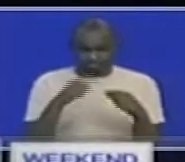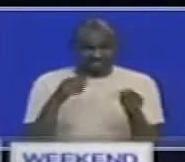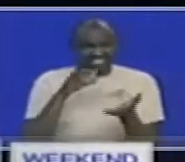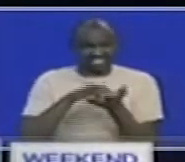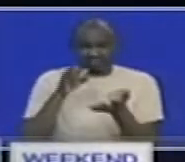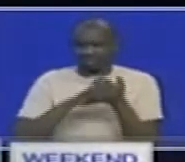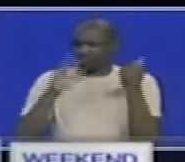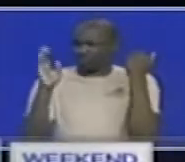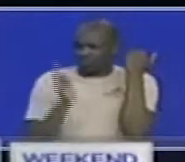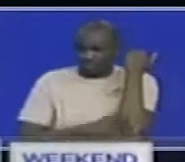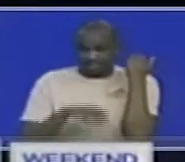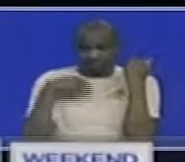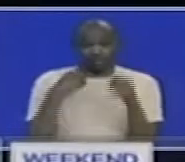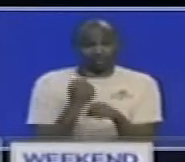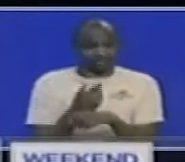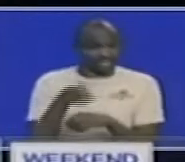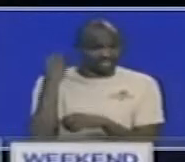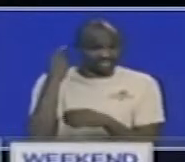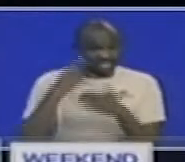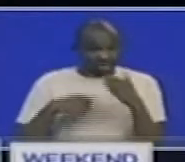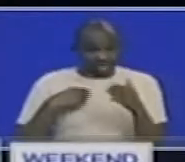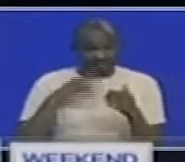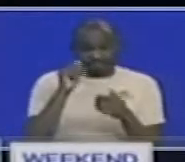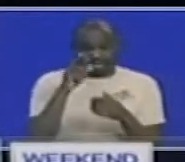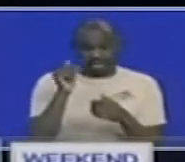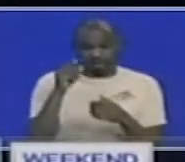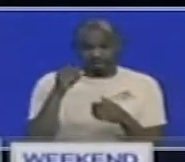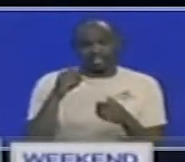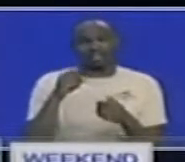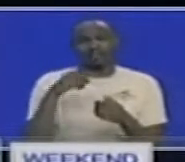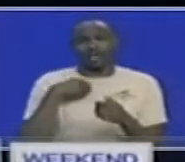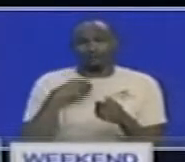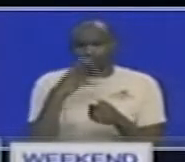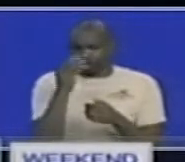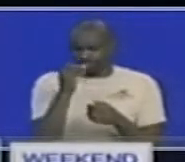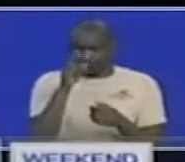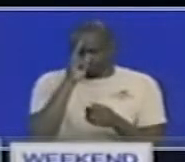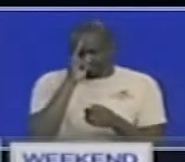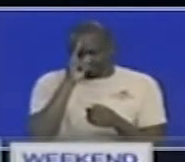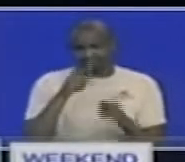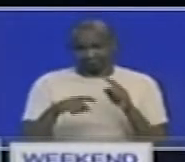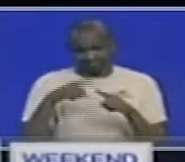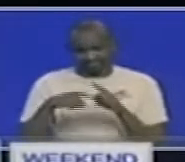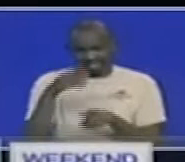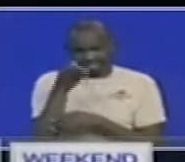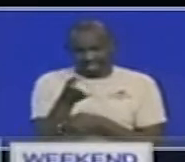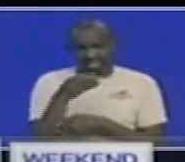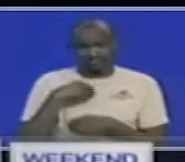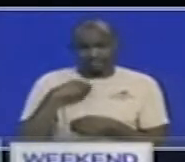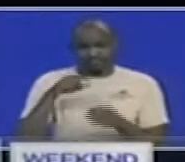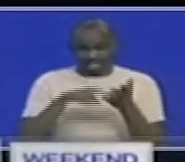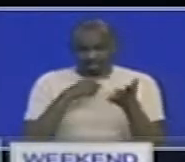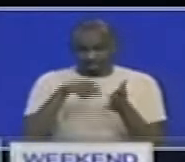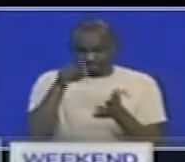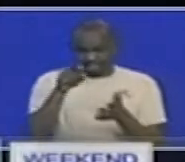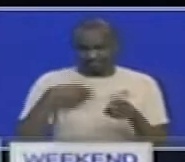has worsened since last November's Baragoi massacre of more than 40 police officers. Leaders there have been accused of fanning the